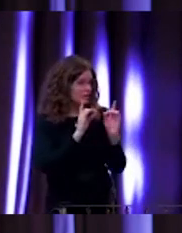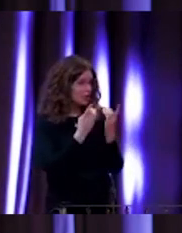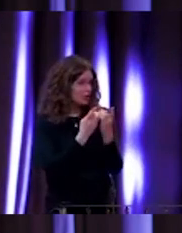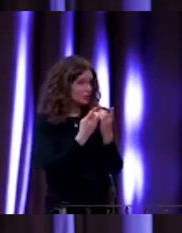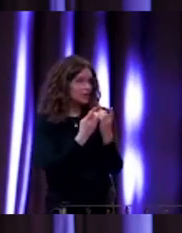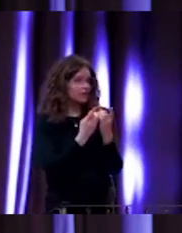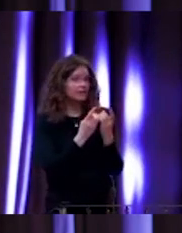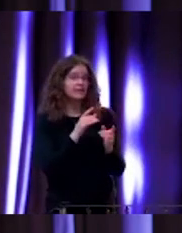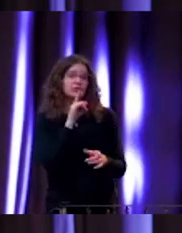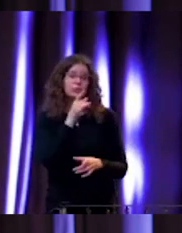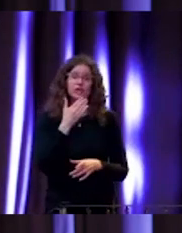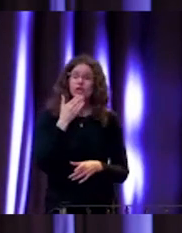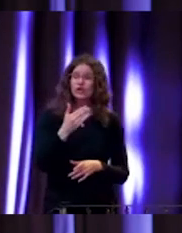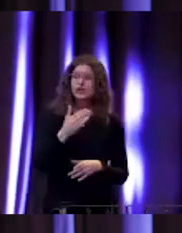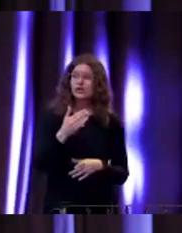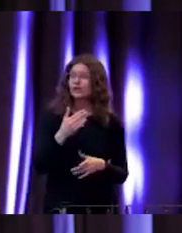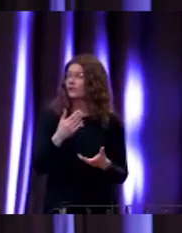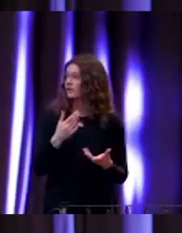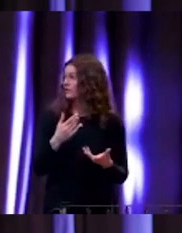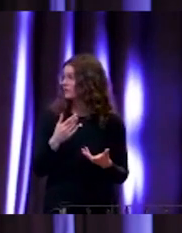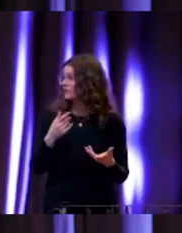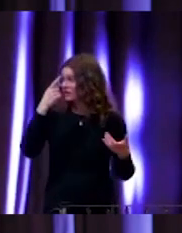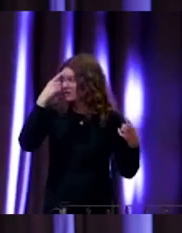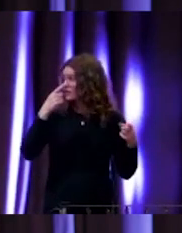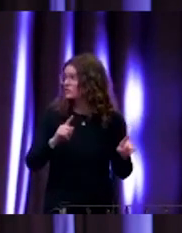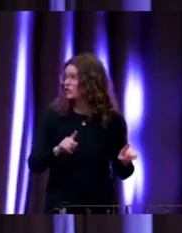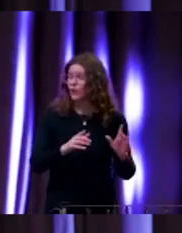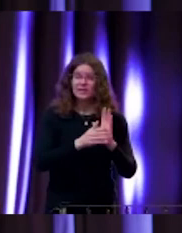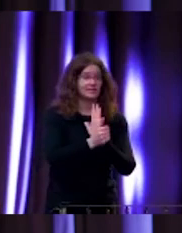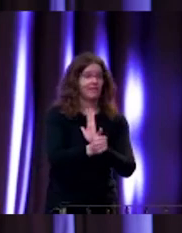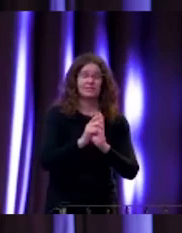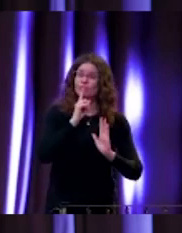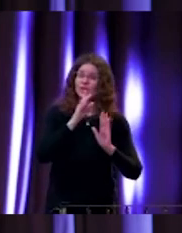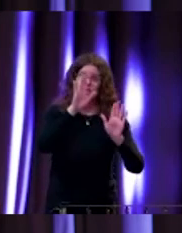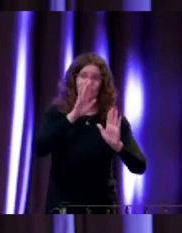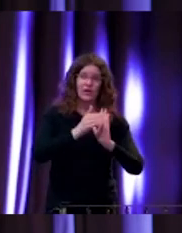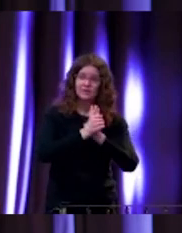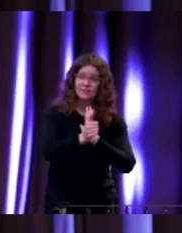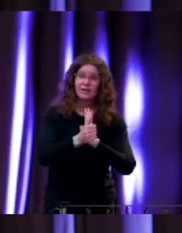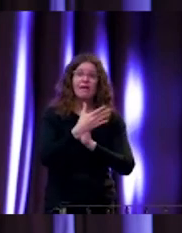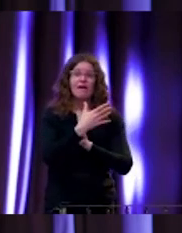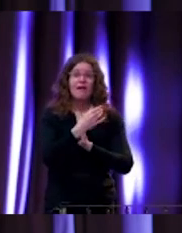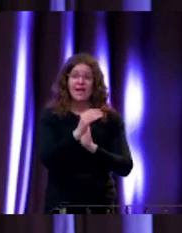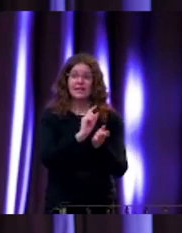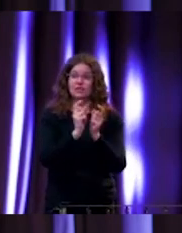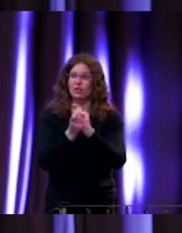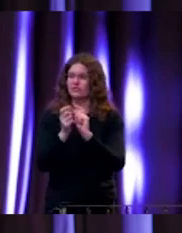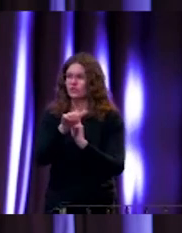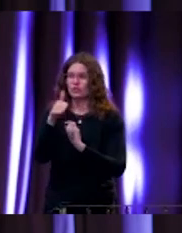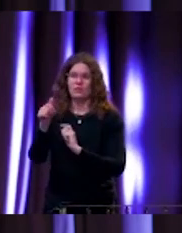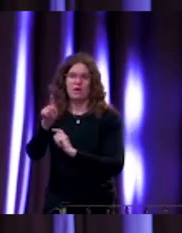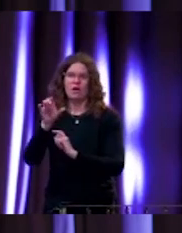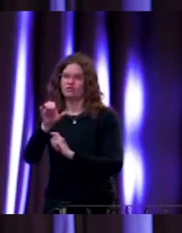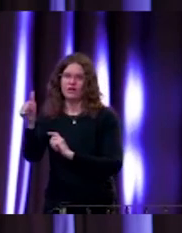really good, yeah. That's one of Agreed. My like recommendations. It's a great skill. Out. Yeah. And it transfers to 100 other things. Yeah. If